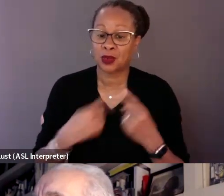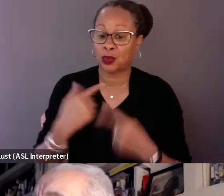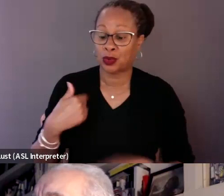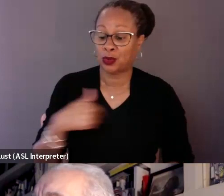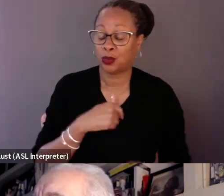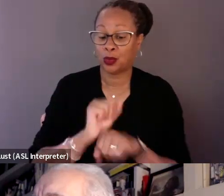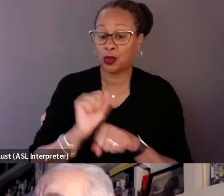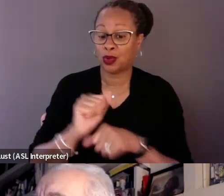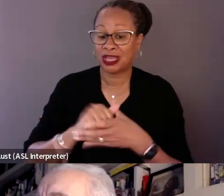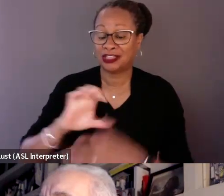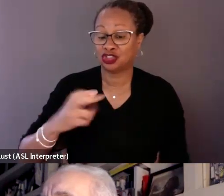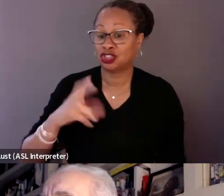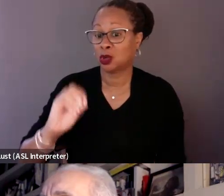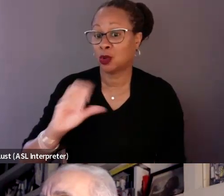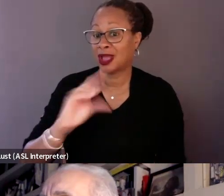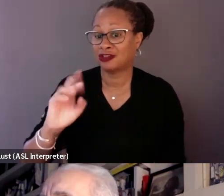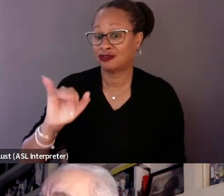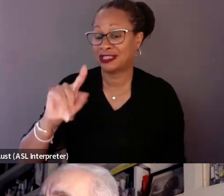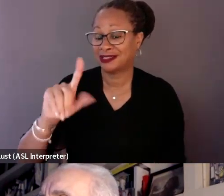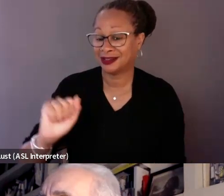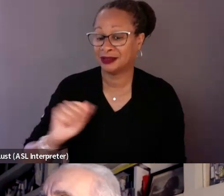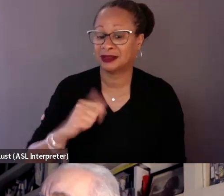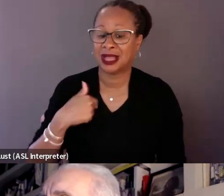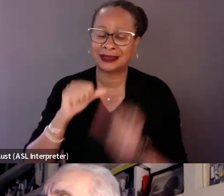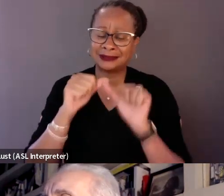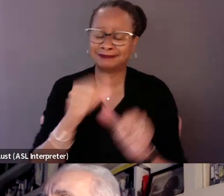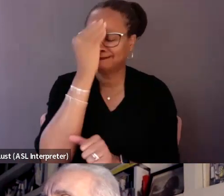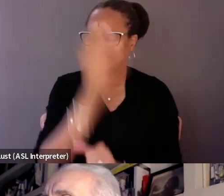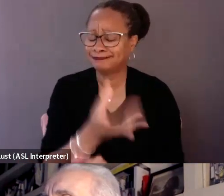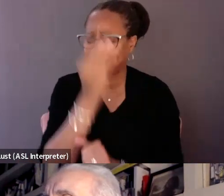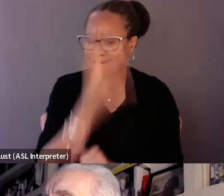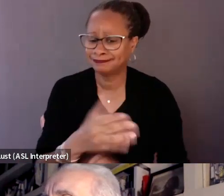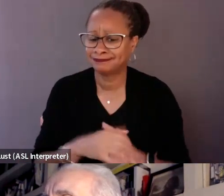While we were working in Chico and Rita, I keep telling